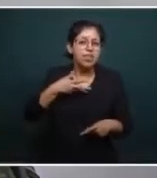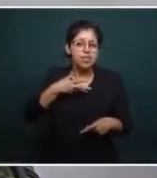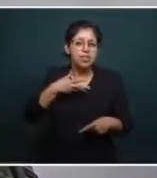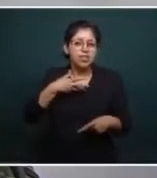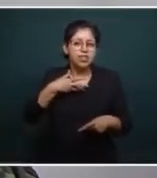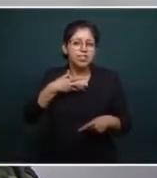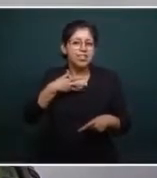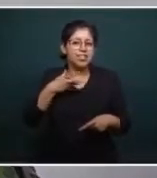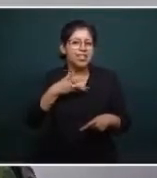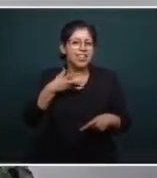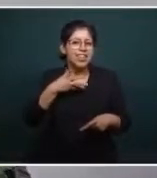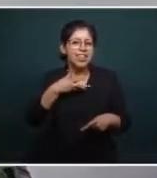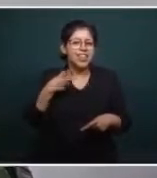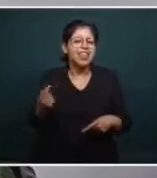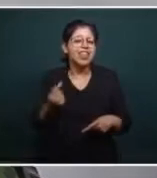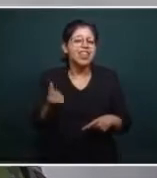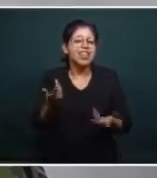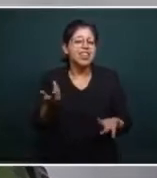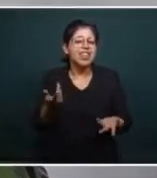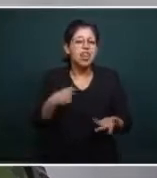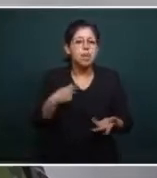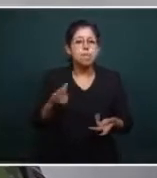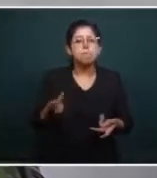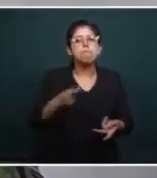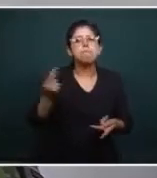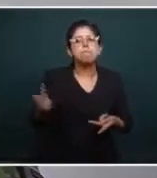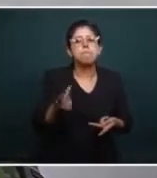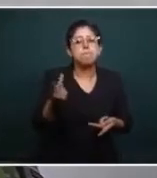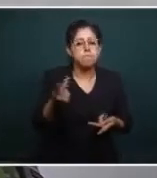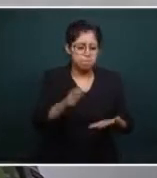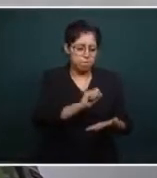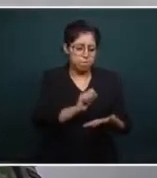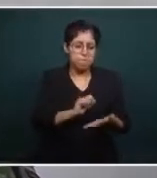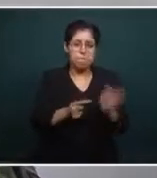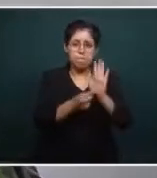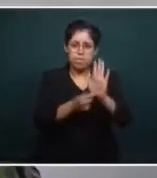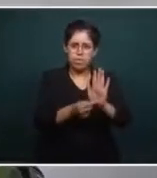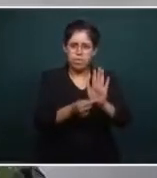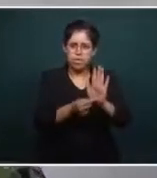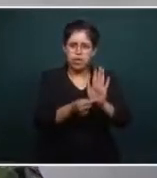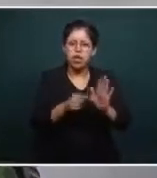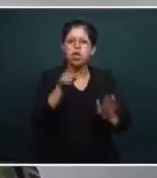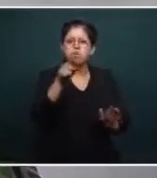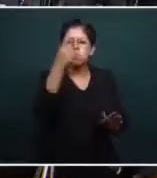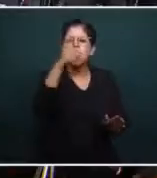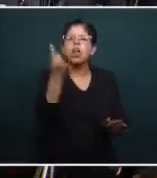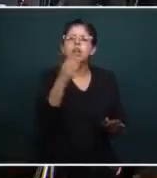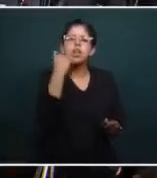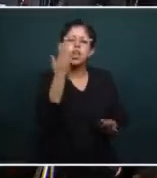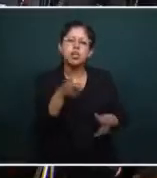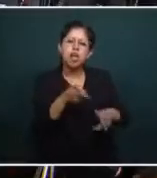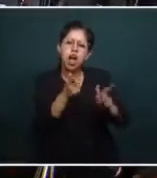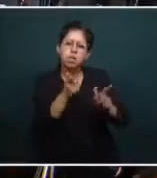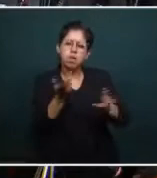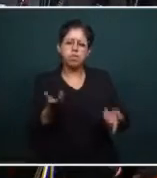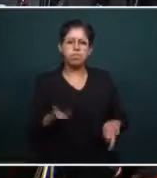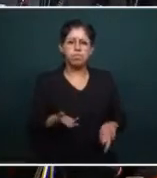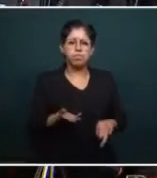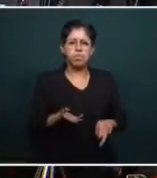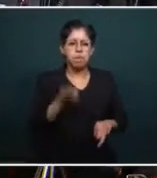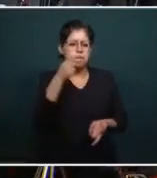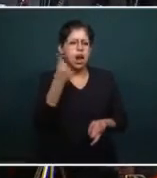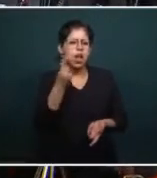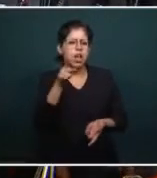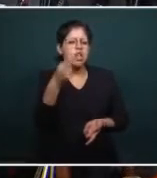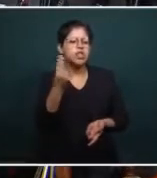through a procedure cumplir unos to requisitos. comply with certain prerequisites. Hacia afuera también So las